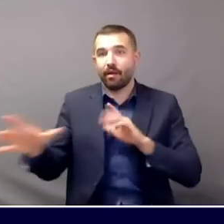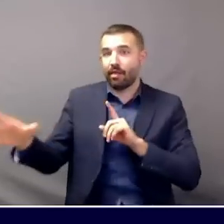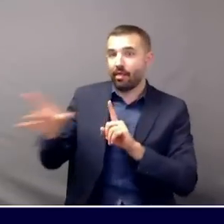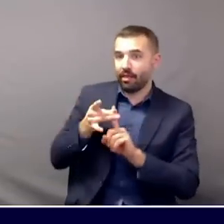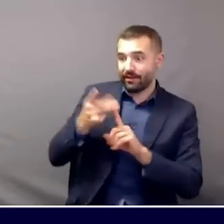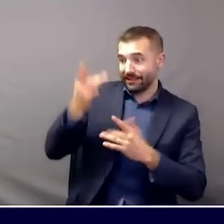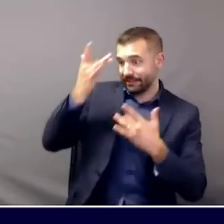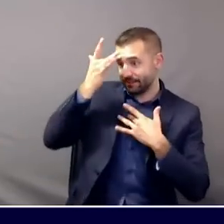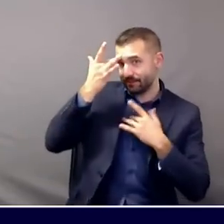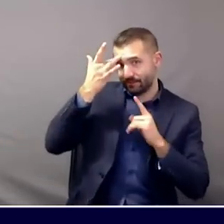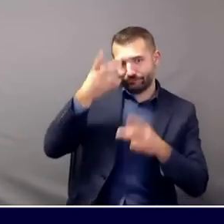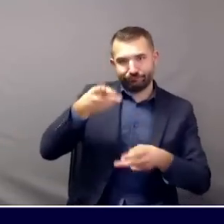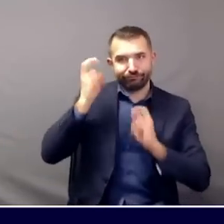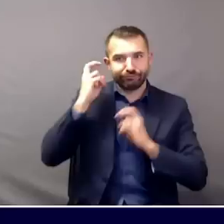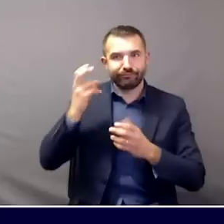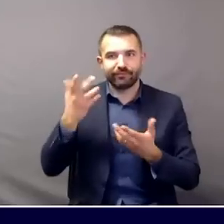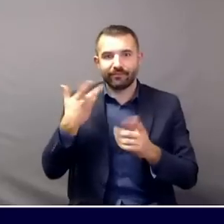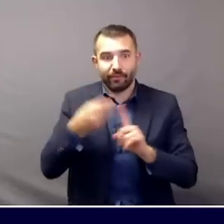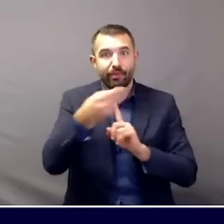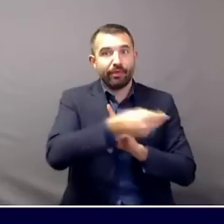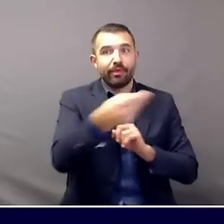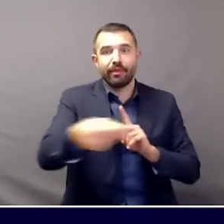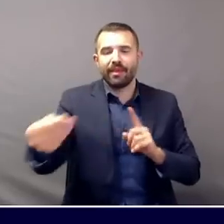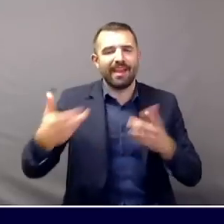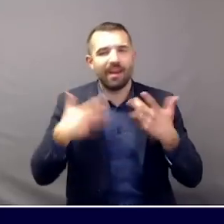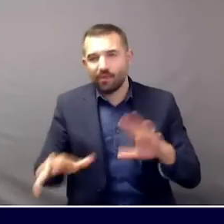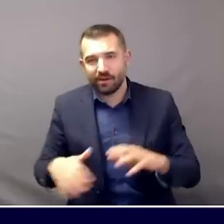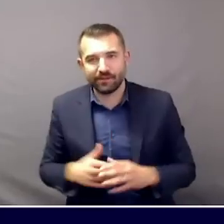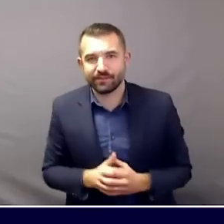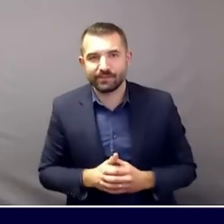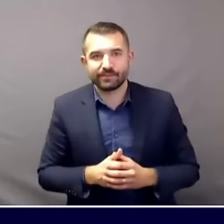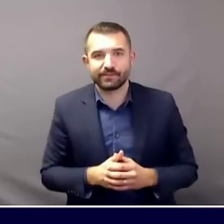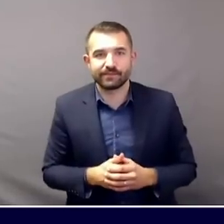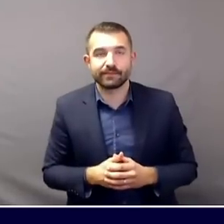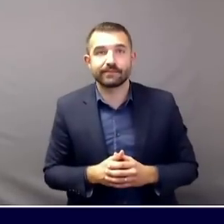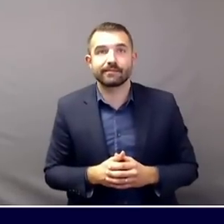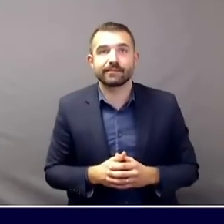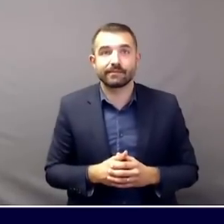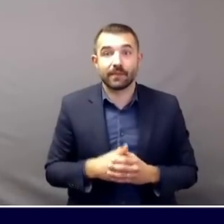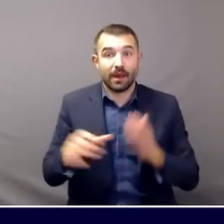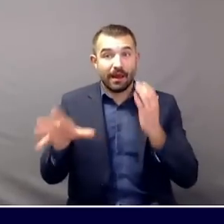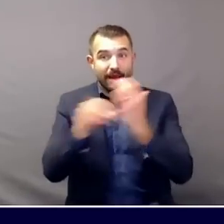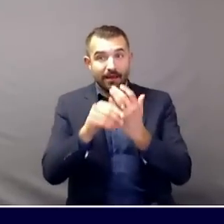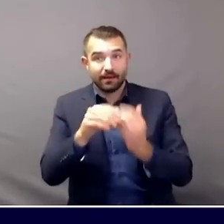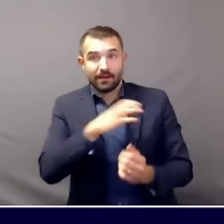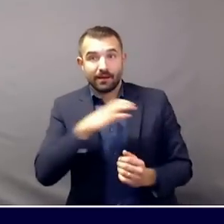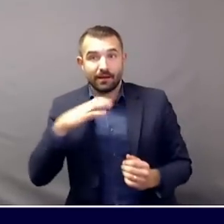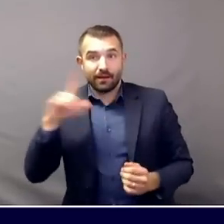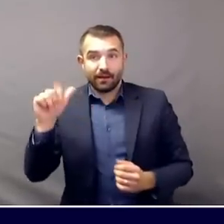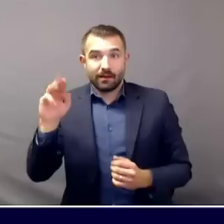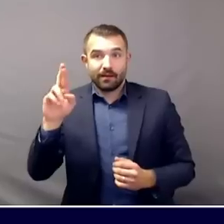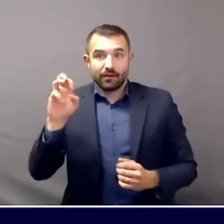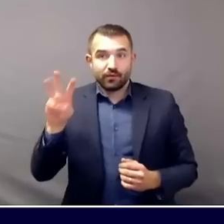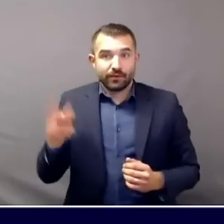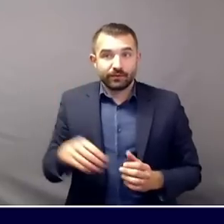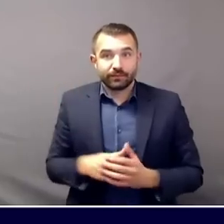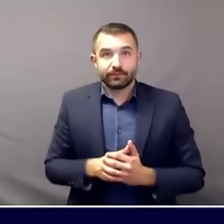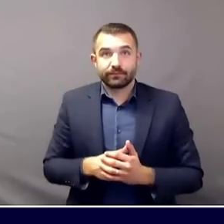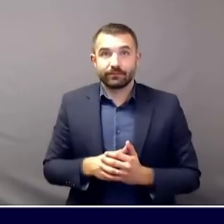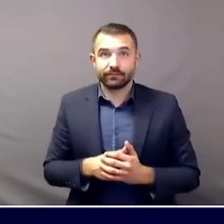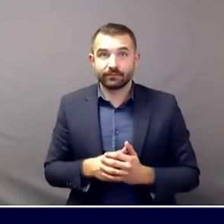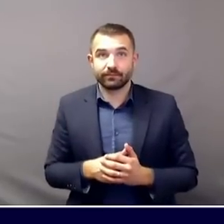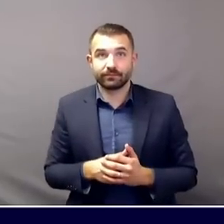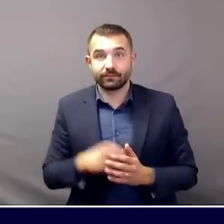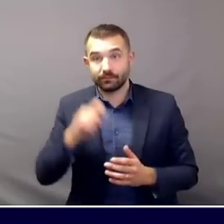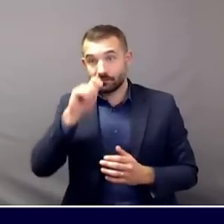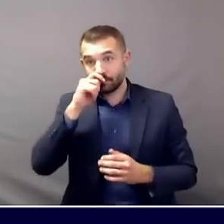virus. And I just might add that a negative test is a snapshot. It is not a free pass